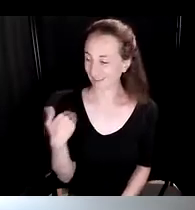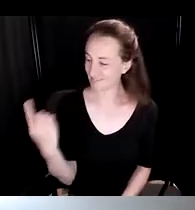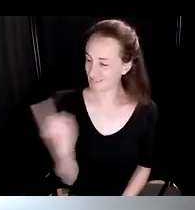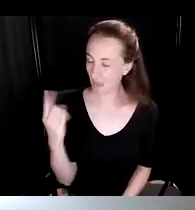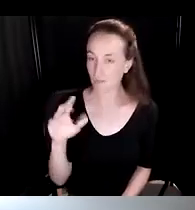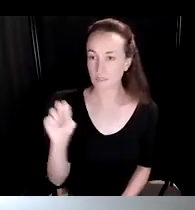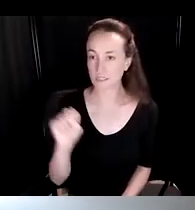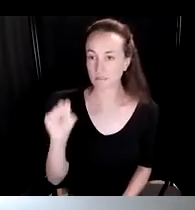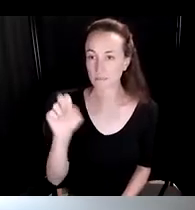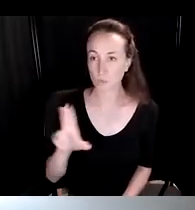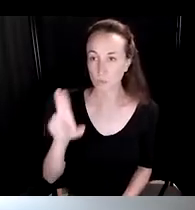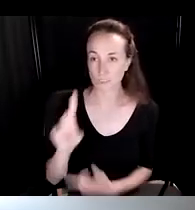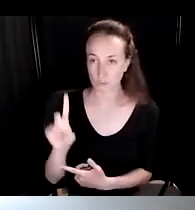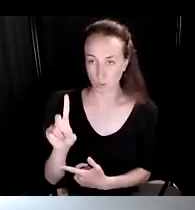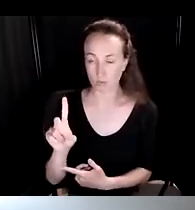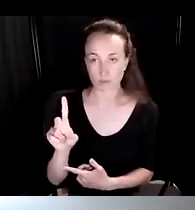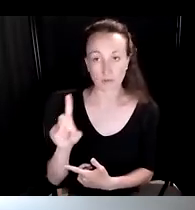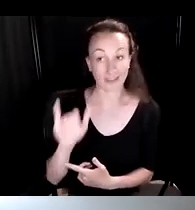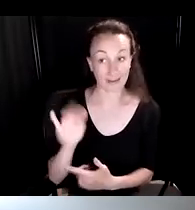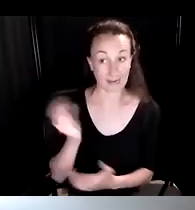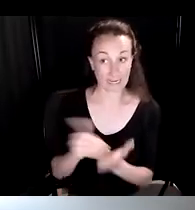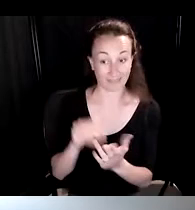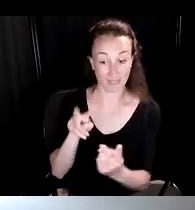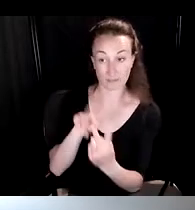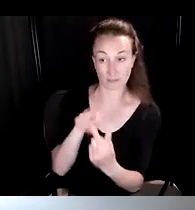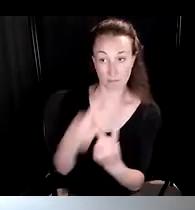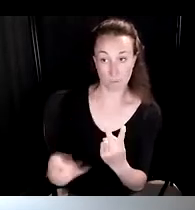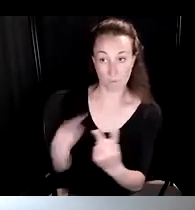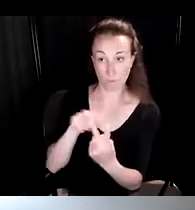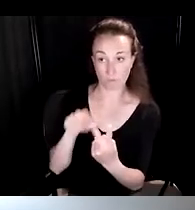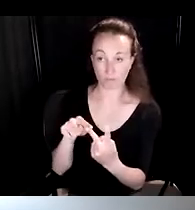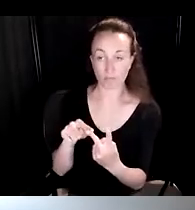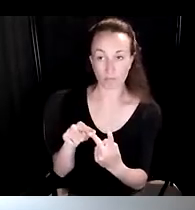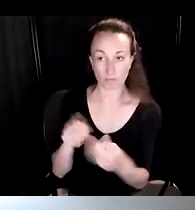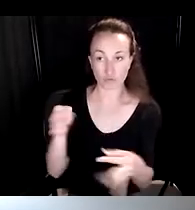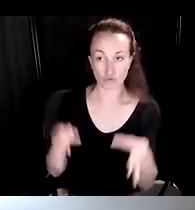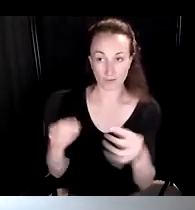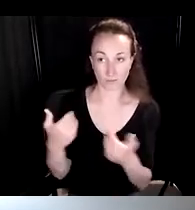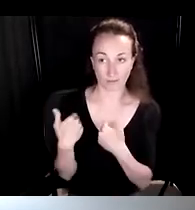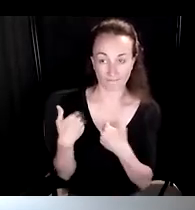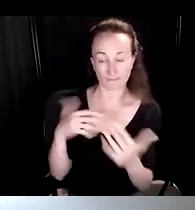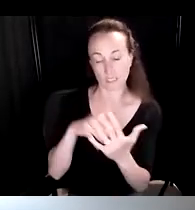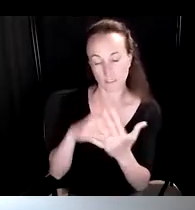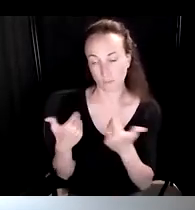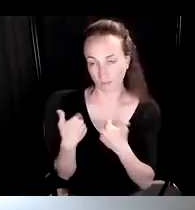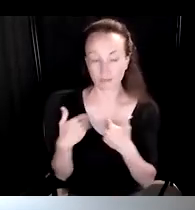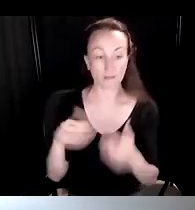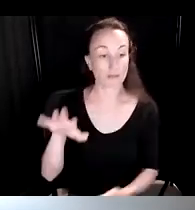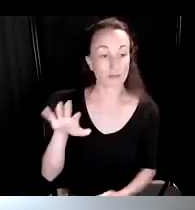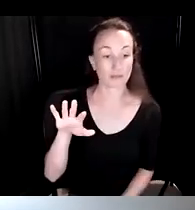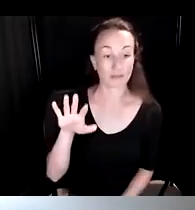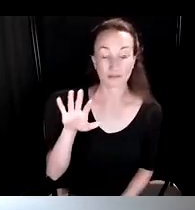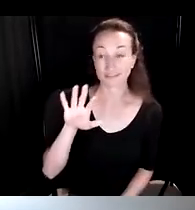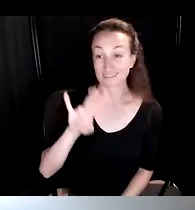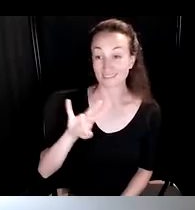disorder. And again, that's over the 2 different clinical trials that we have. And then 76%